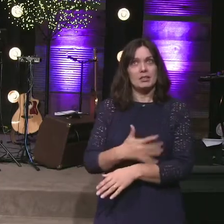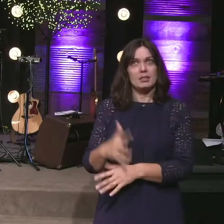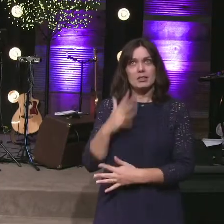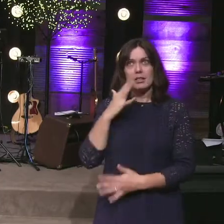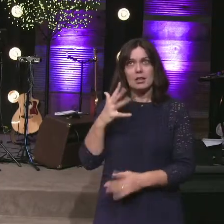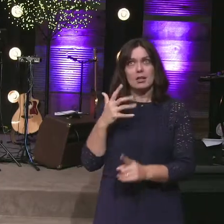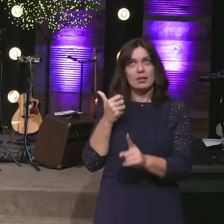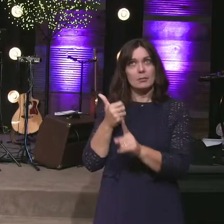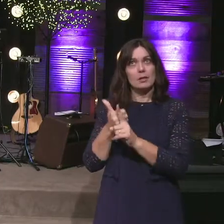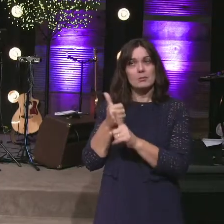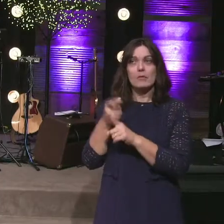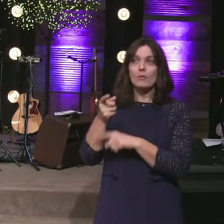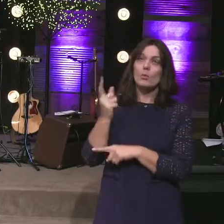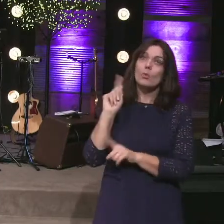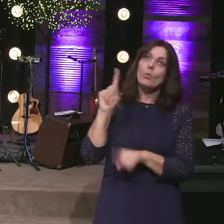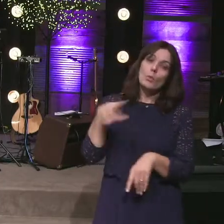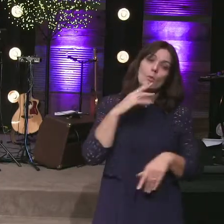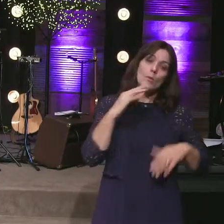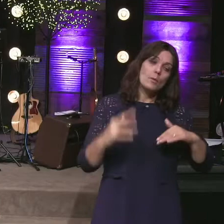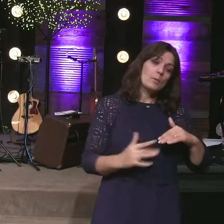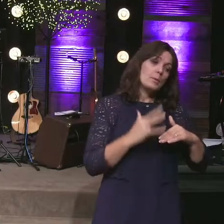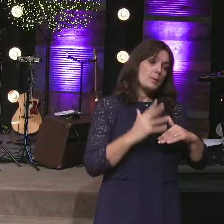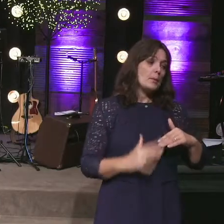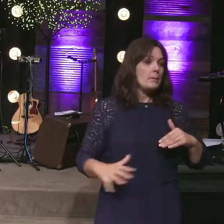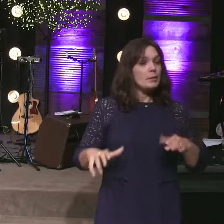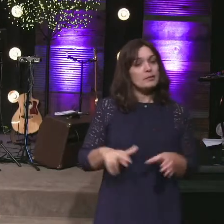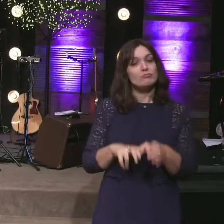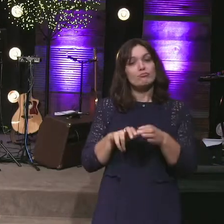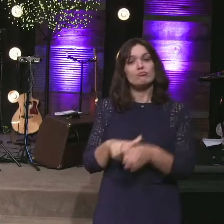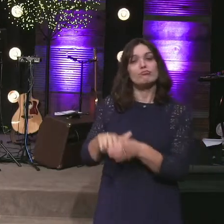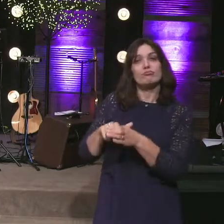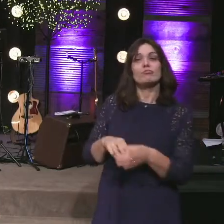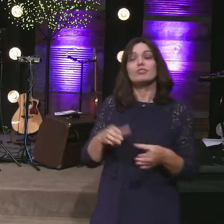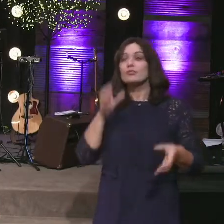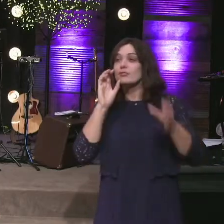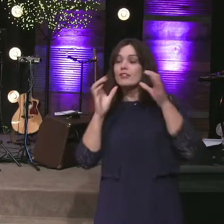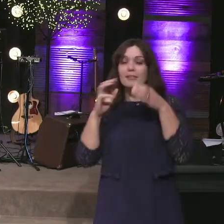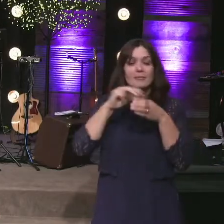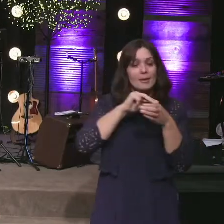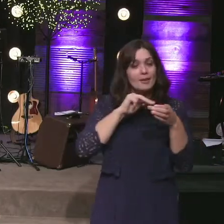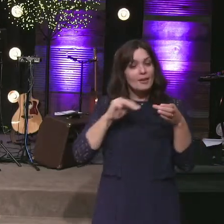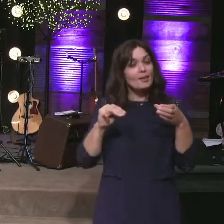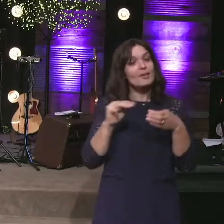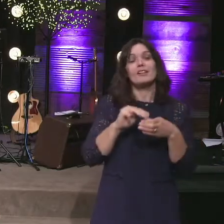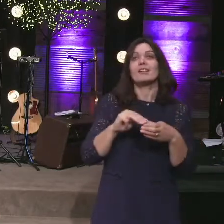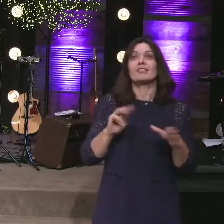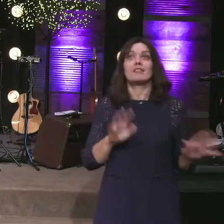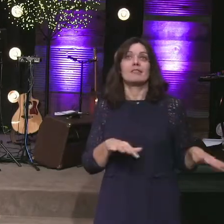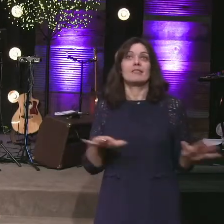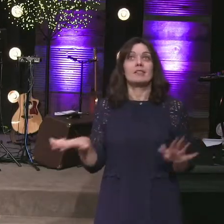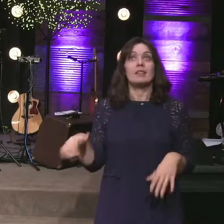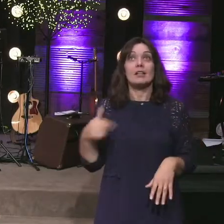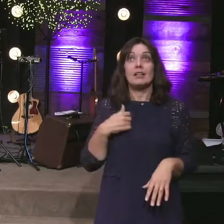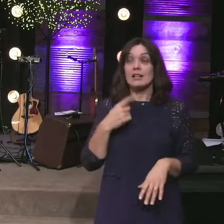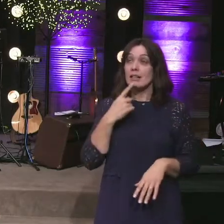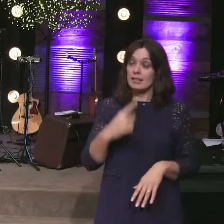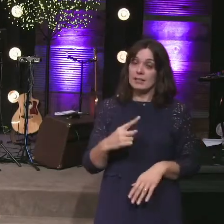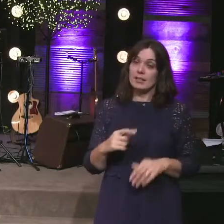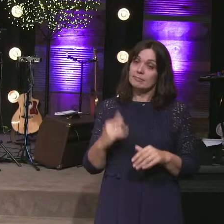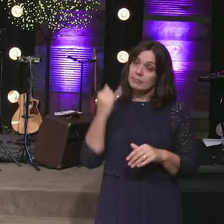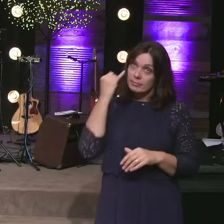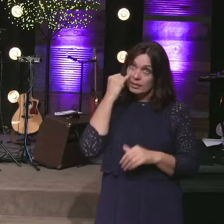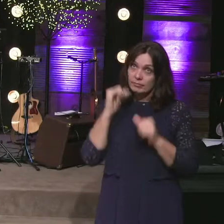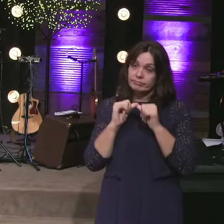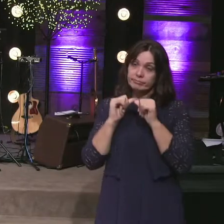the beach, you know, on this floating dock, and they're drinking margaritas. All I got to say is a steady diet of this kind of